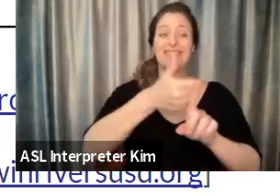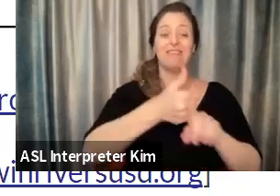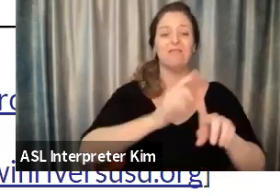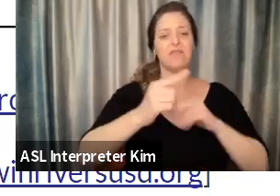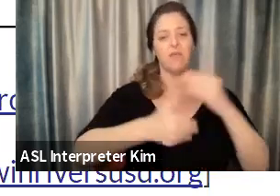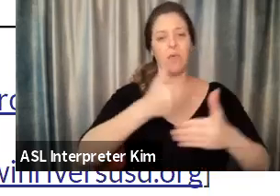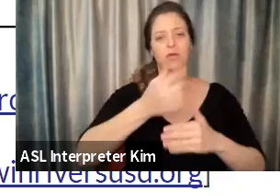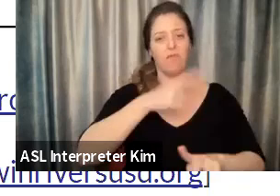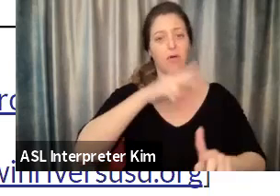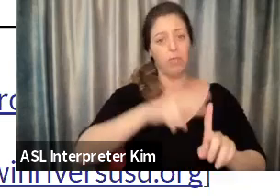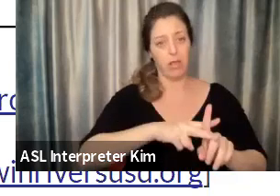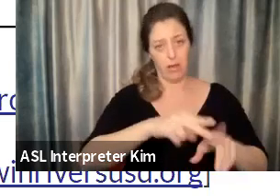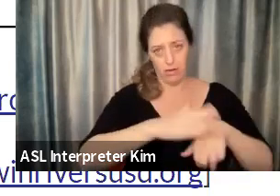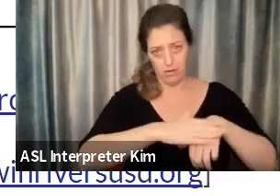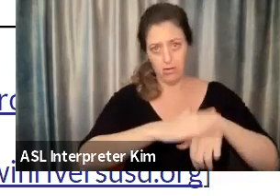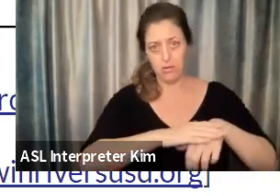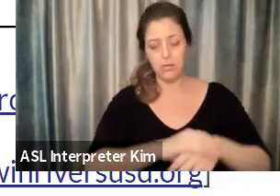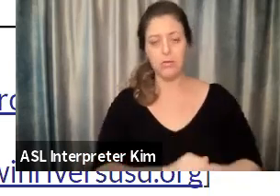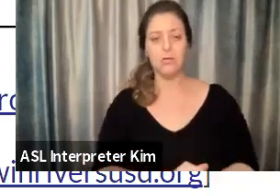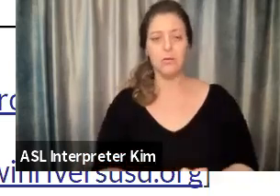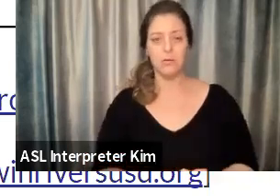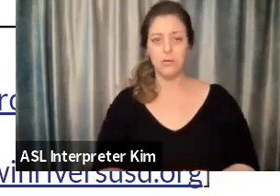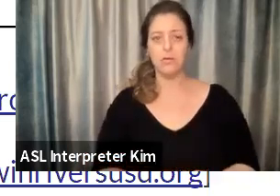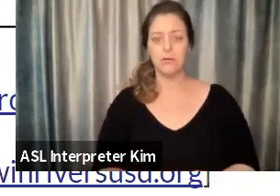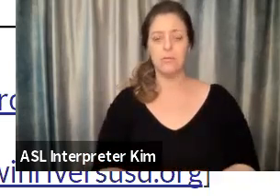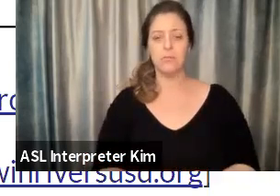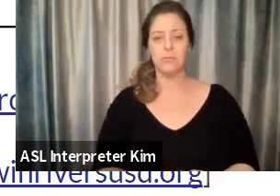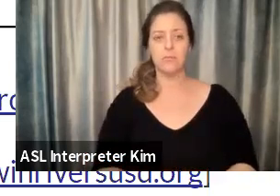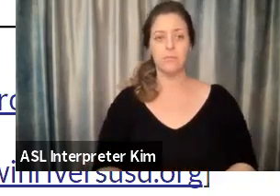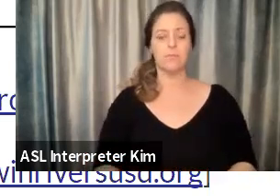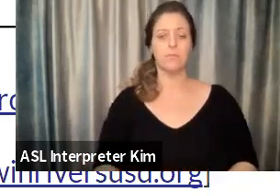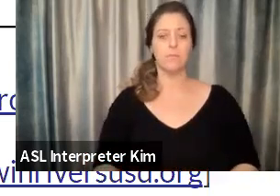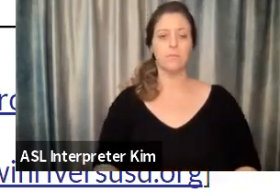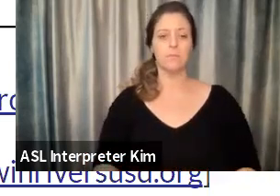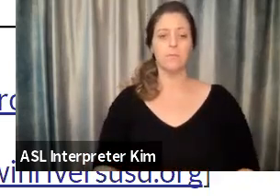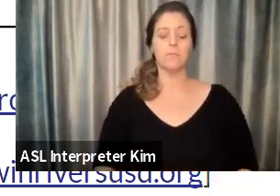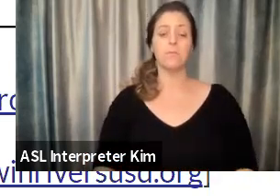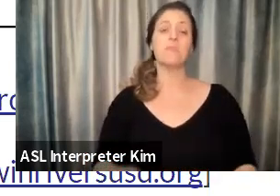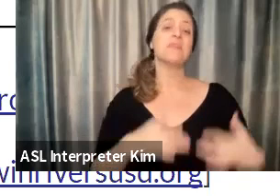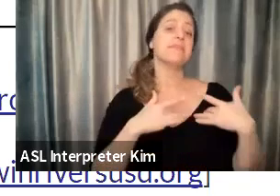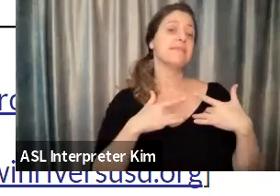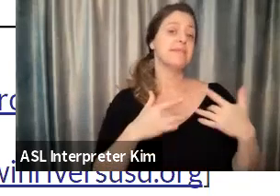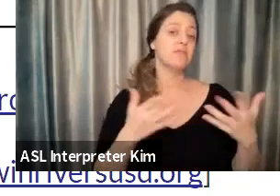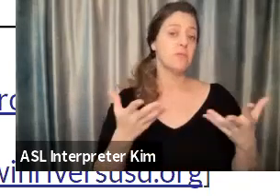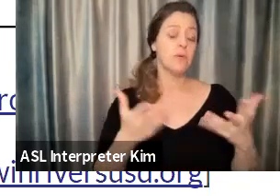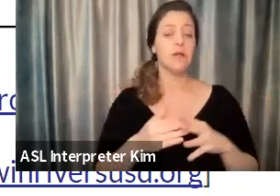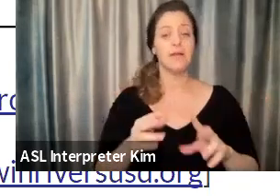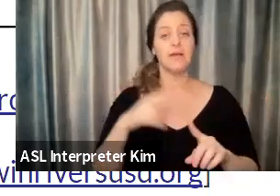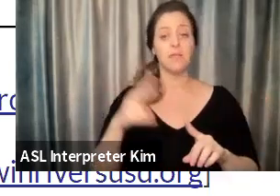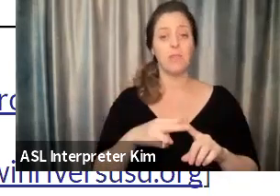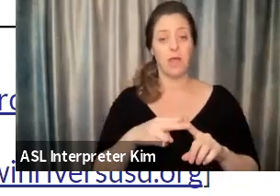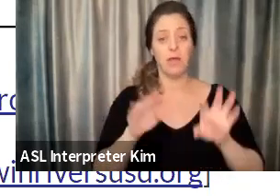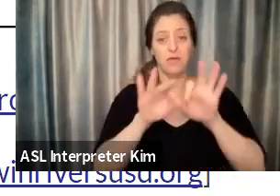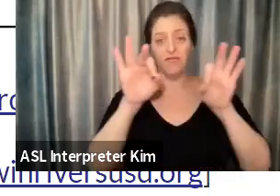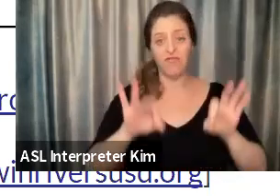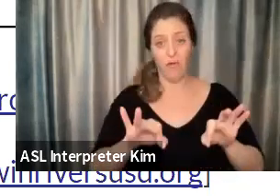for for schools for your children. In this case, they usually have an application that then gets put